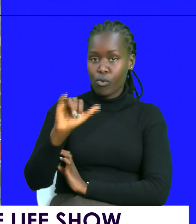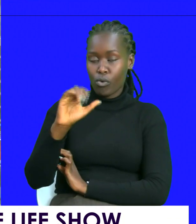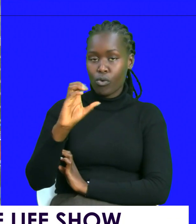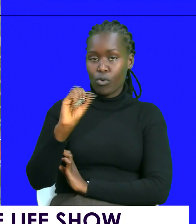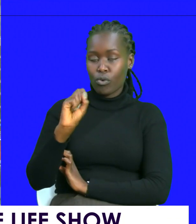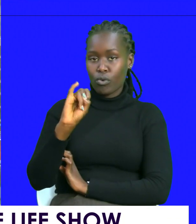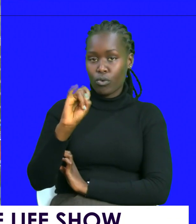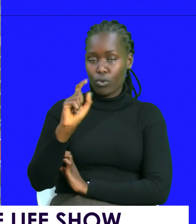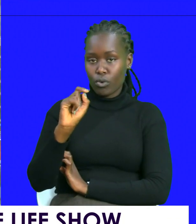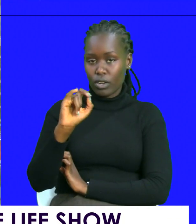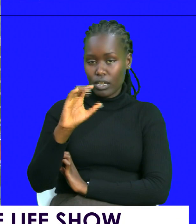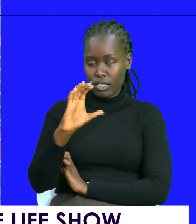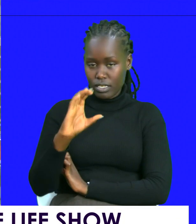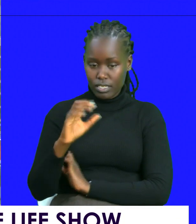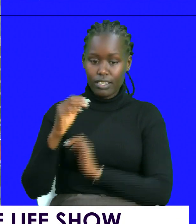renewal of energy.